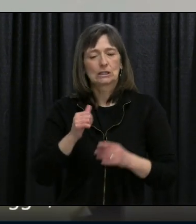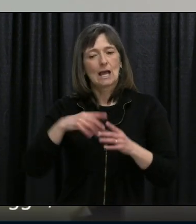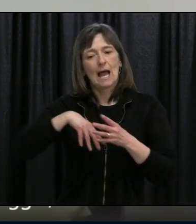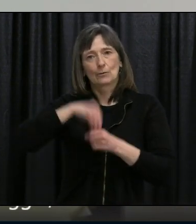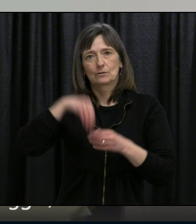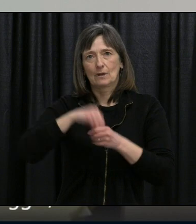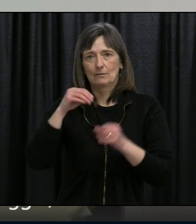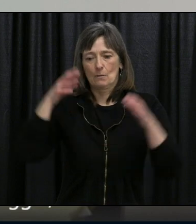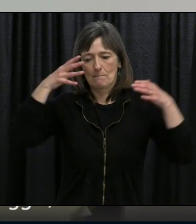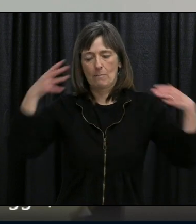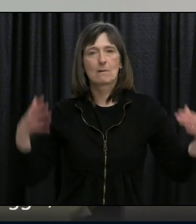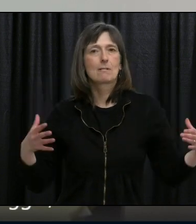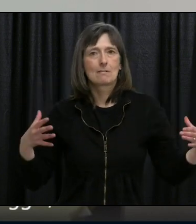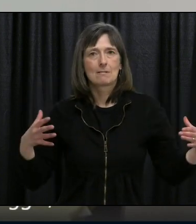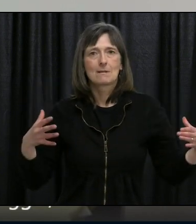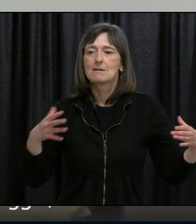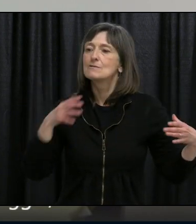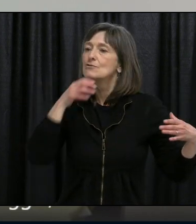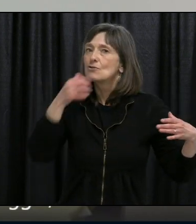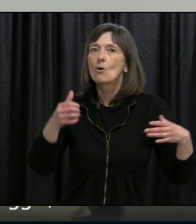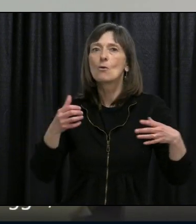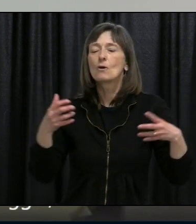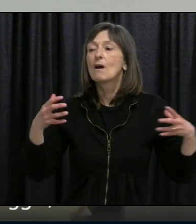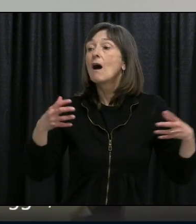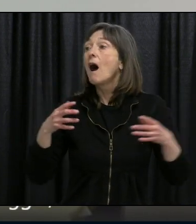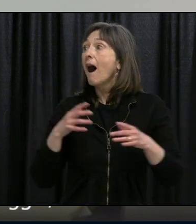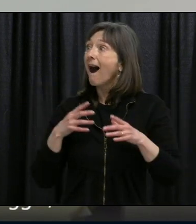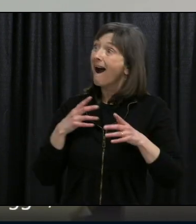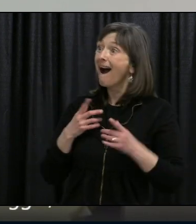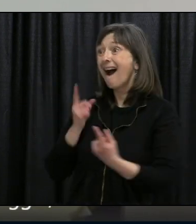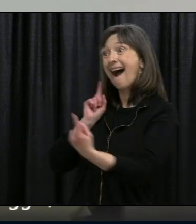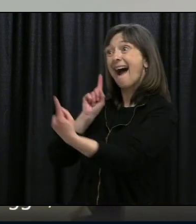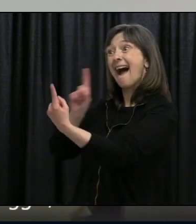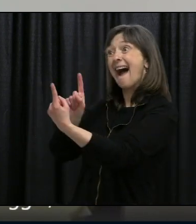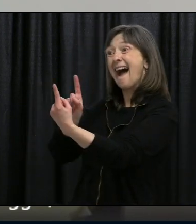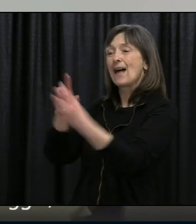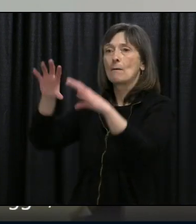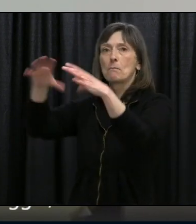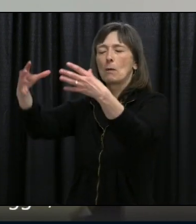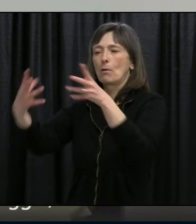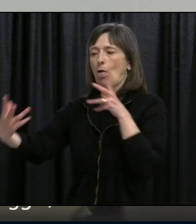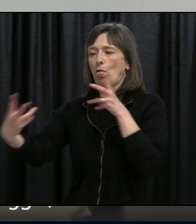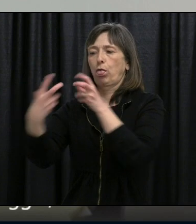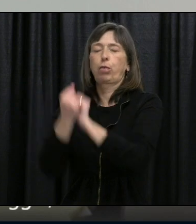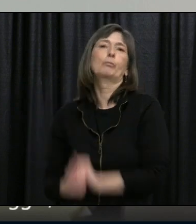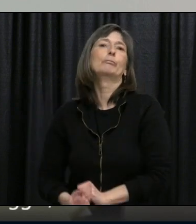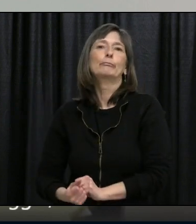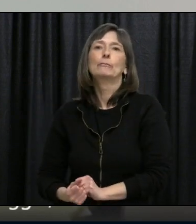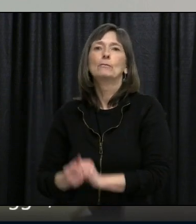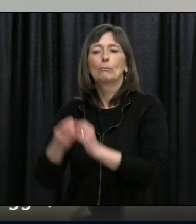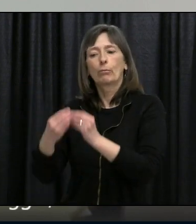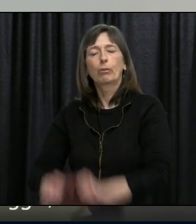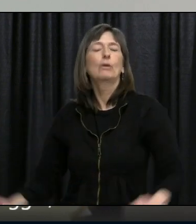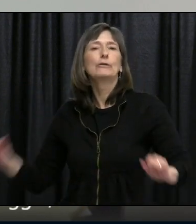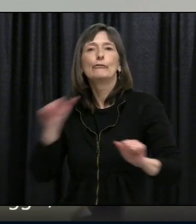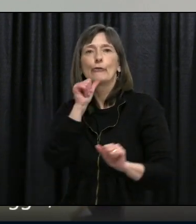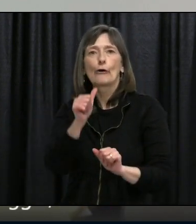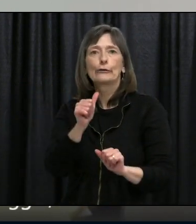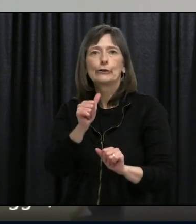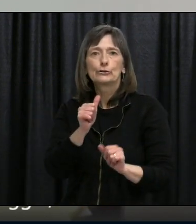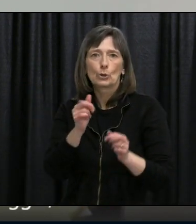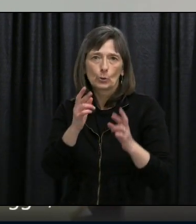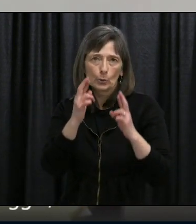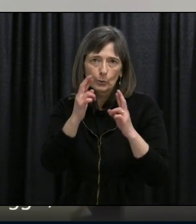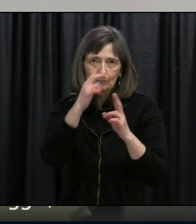don't jeopardize, don't damage anybody else's bubble. If we can do this, and as Dr. Fitzgerald says, hold fast,